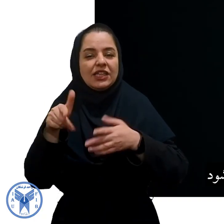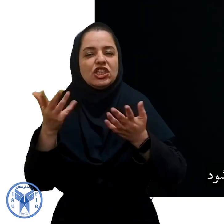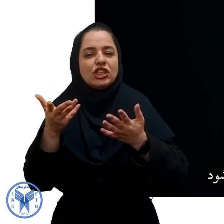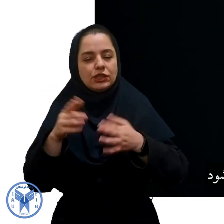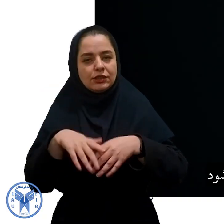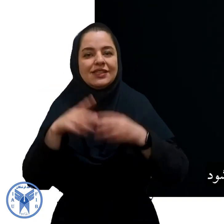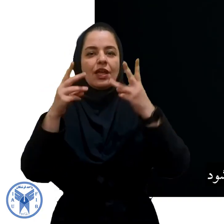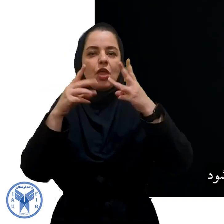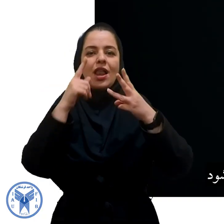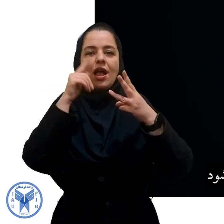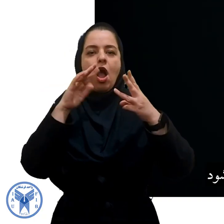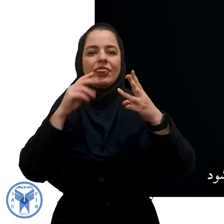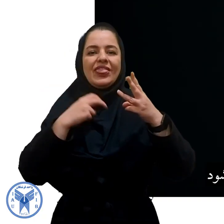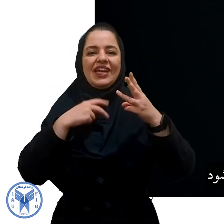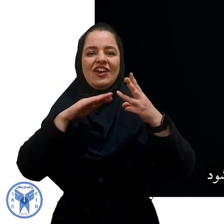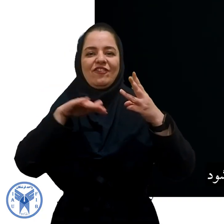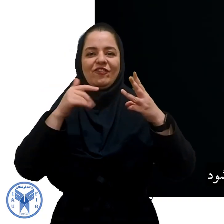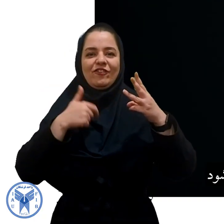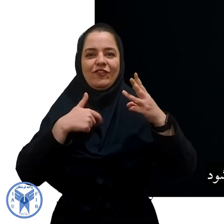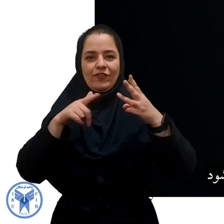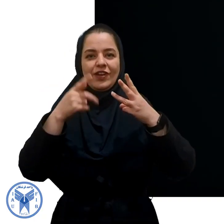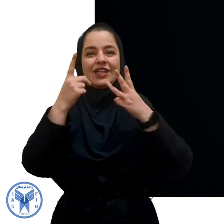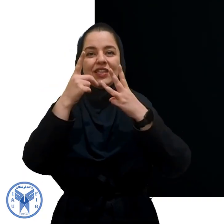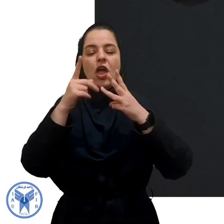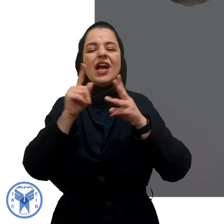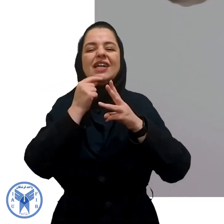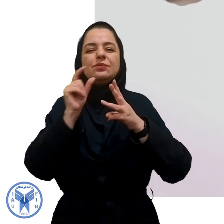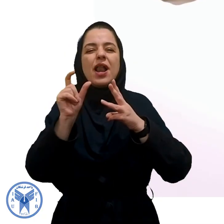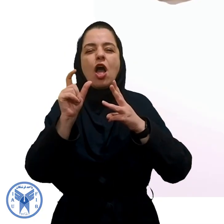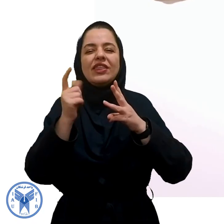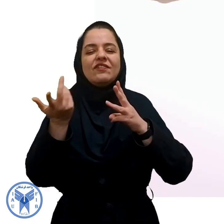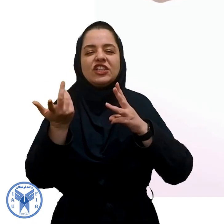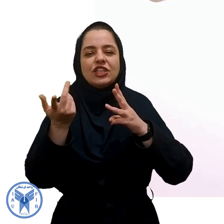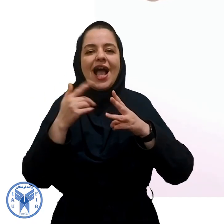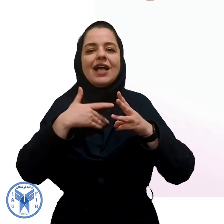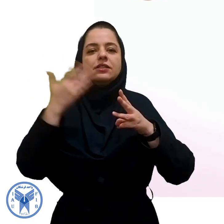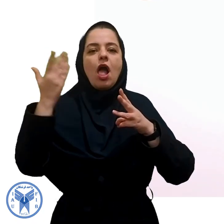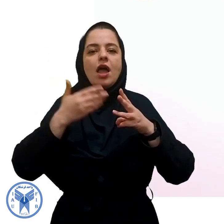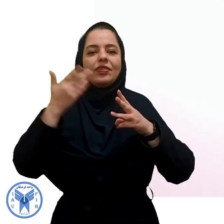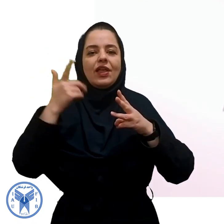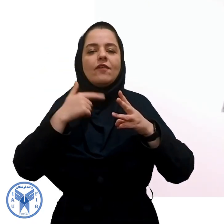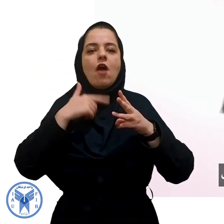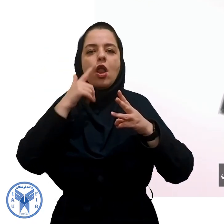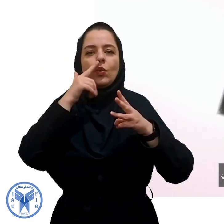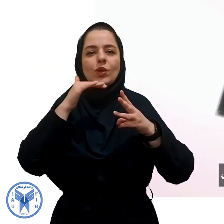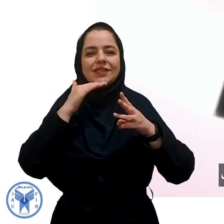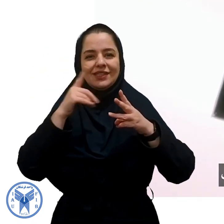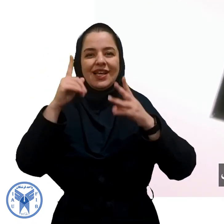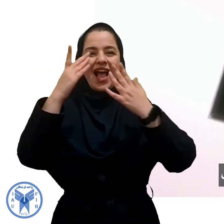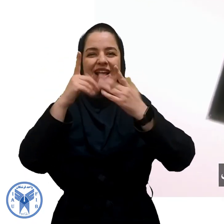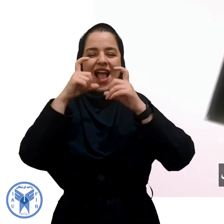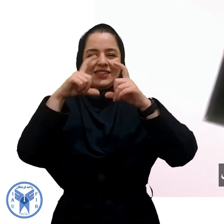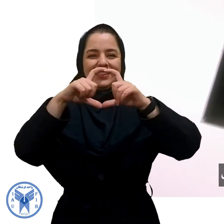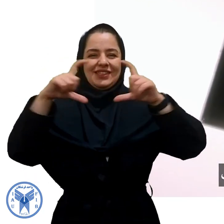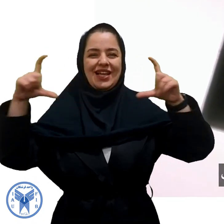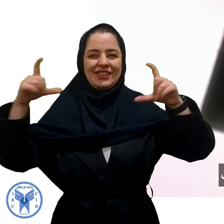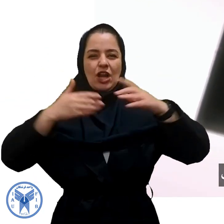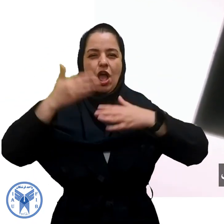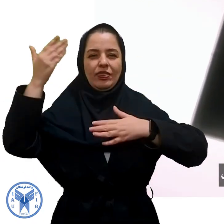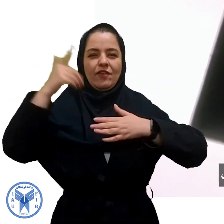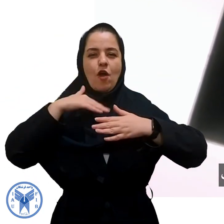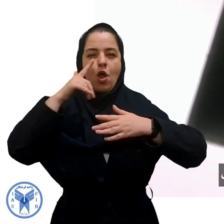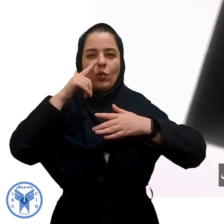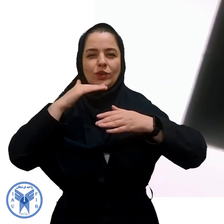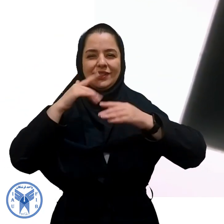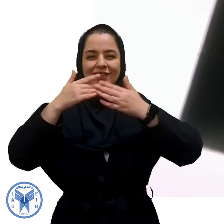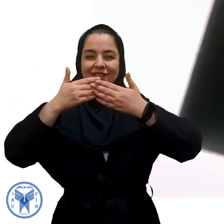make 3 negatives of the same scene. From the negative, make a lantern slide. Now, a lantern slide is a